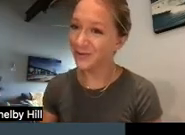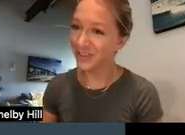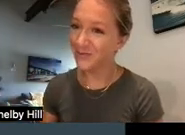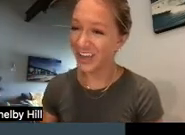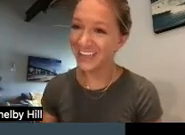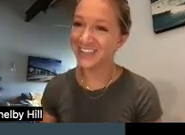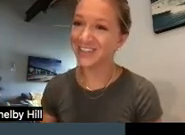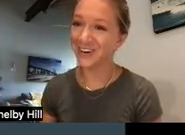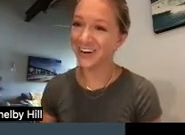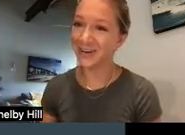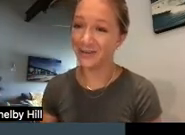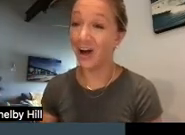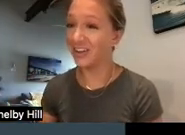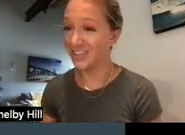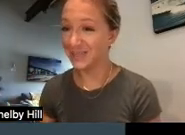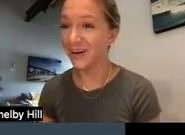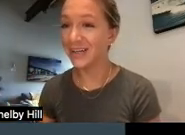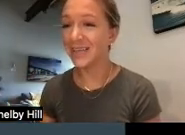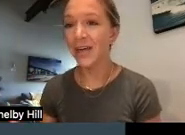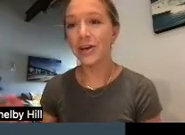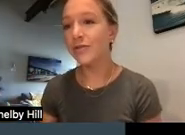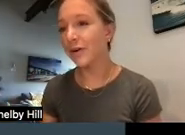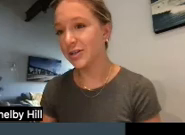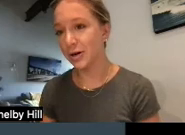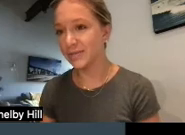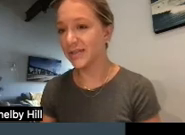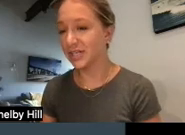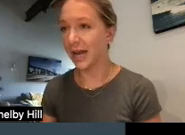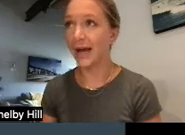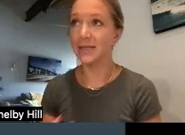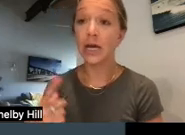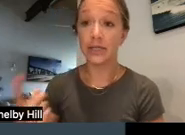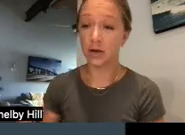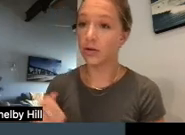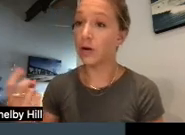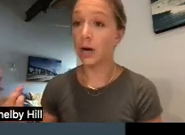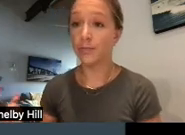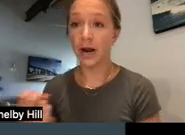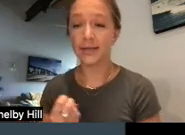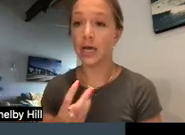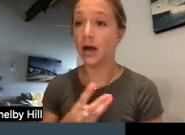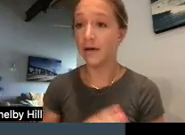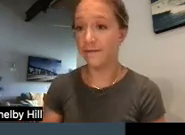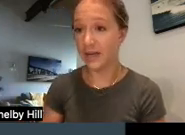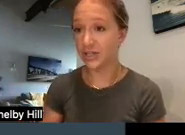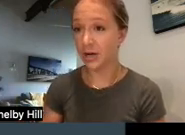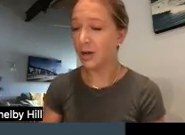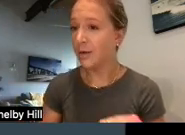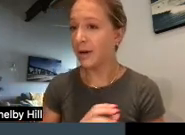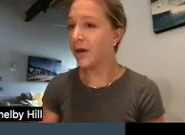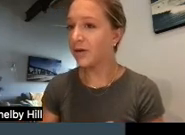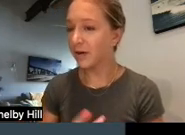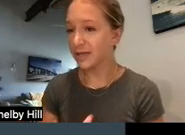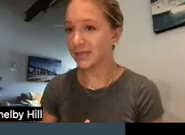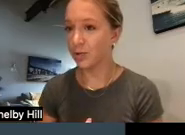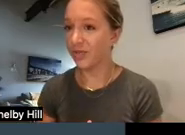or someone with communication disorder knowledge and experience, then you've heard terms such as dysarthria, apraxia, aphasia,